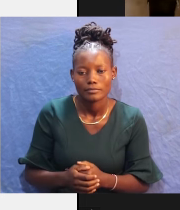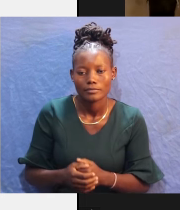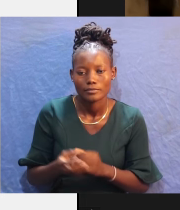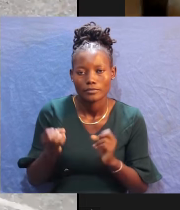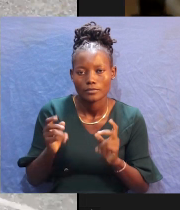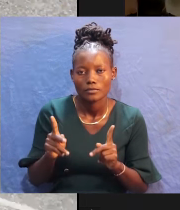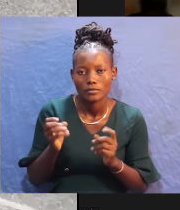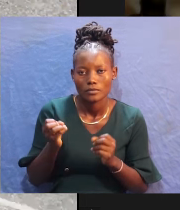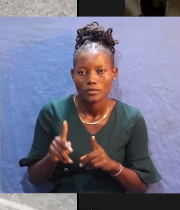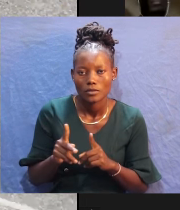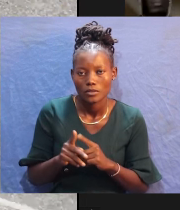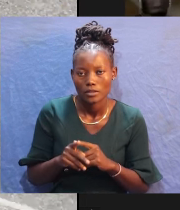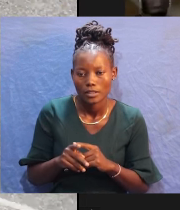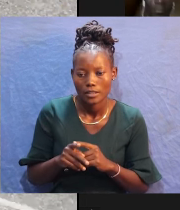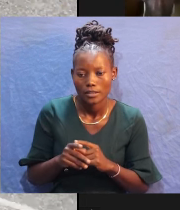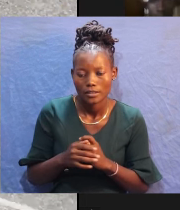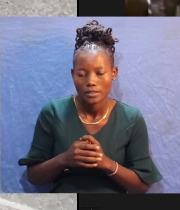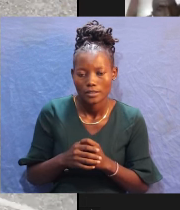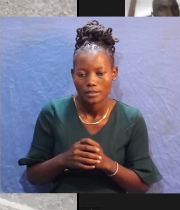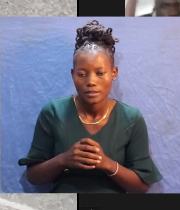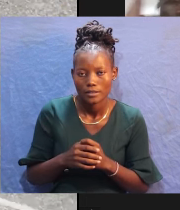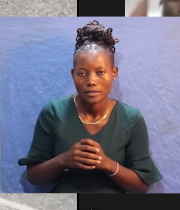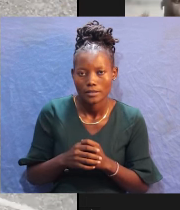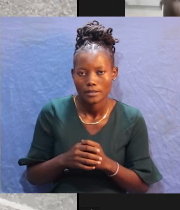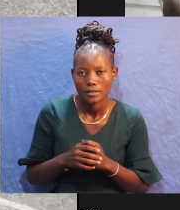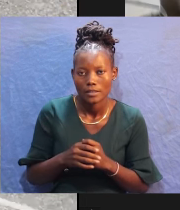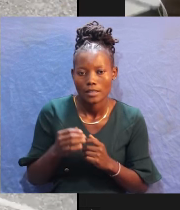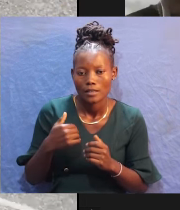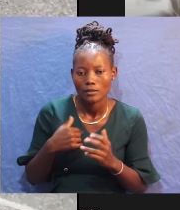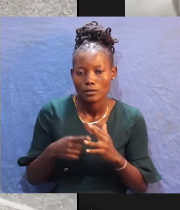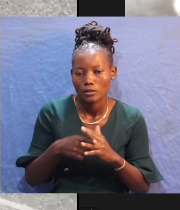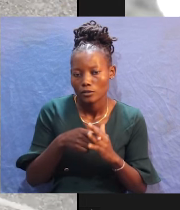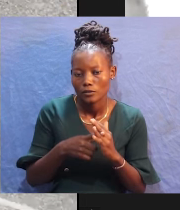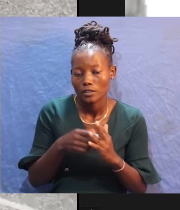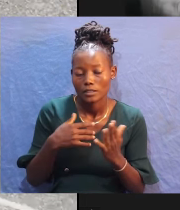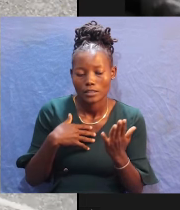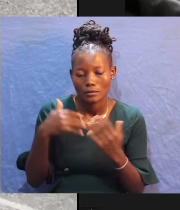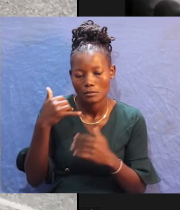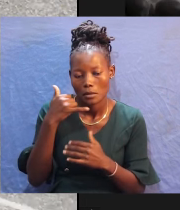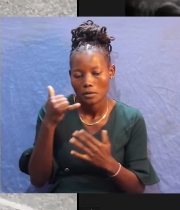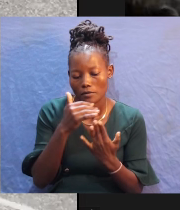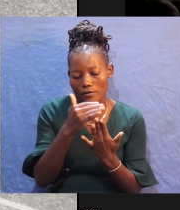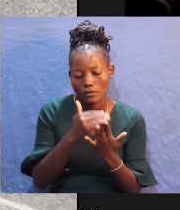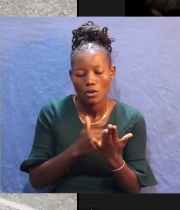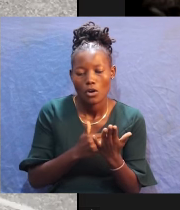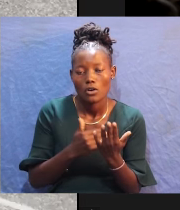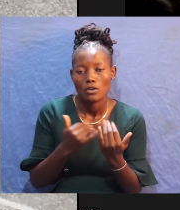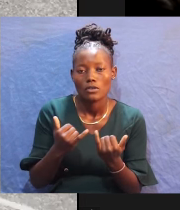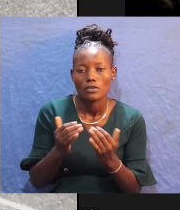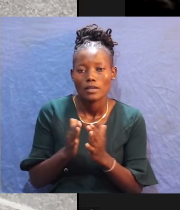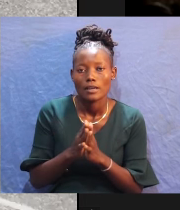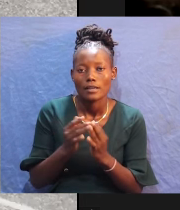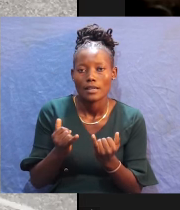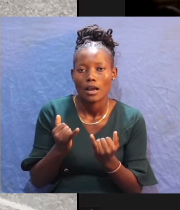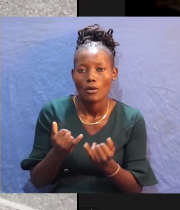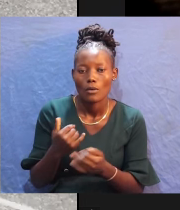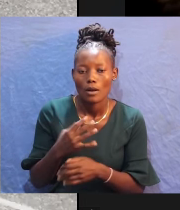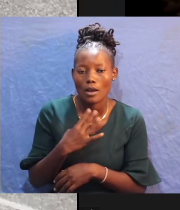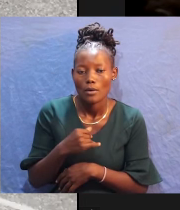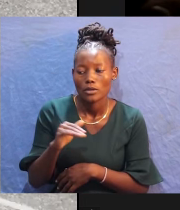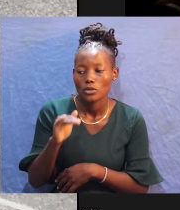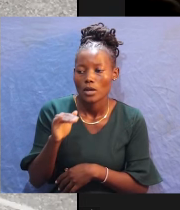Okay, I will stop sharing my screen now here. And I would ask if someone